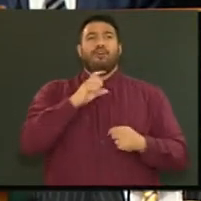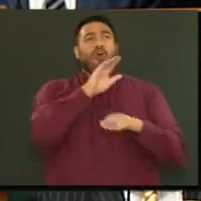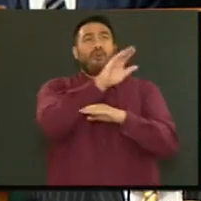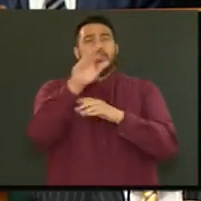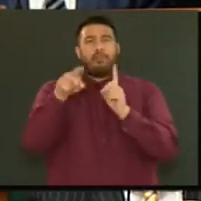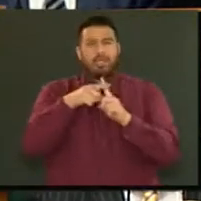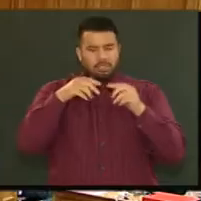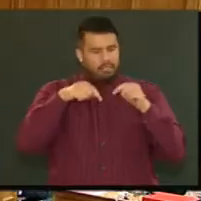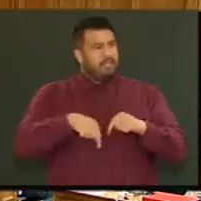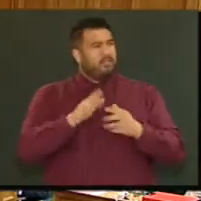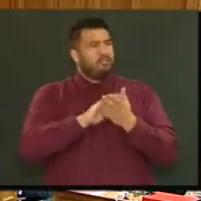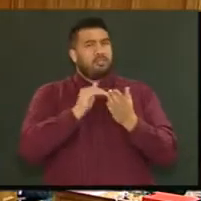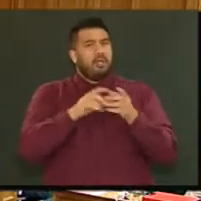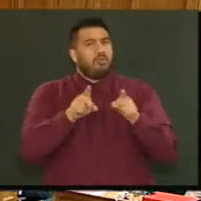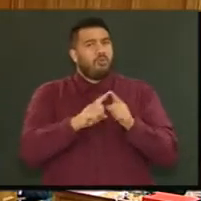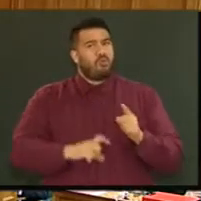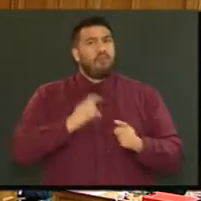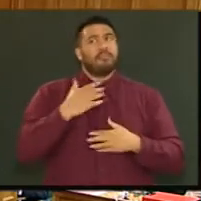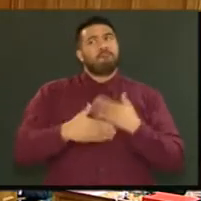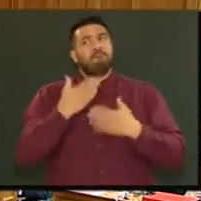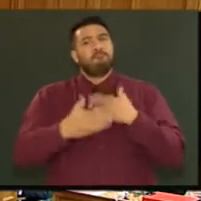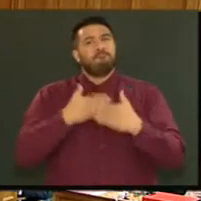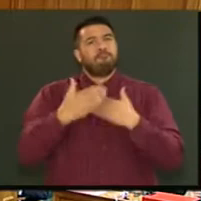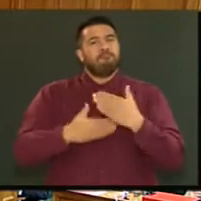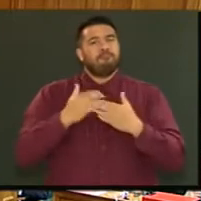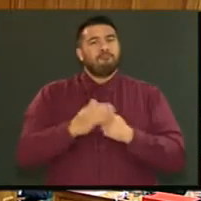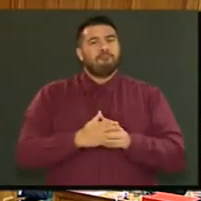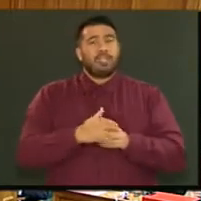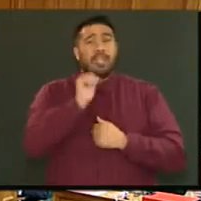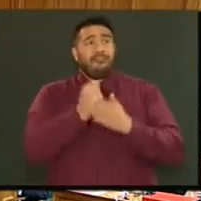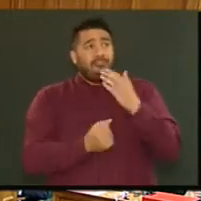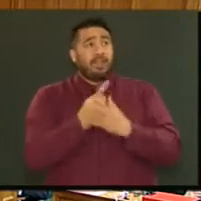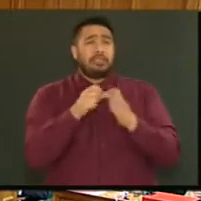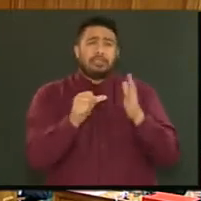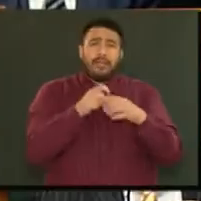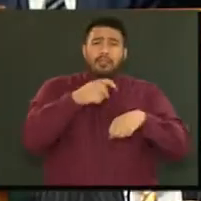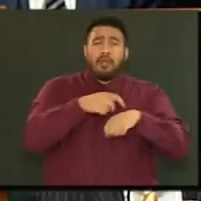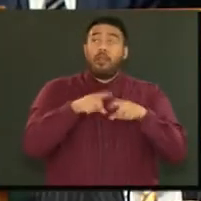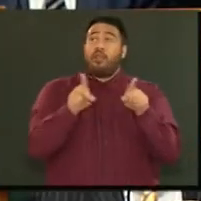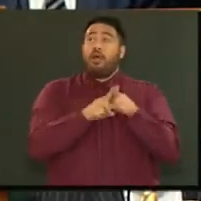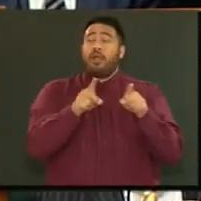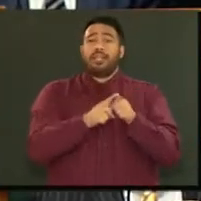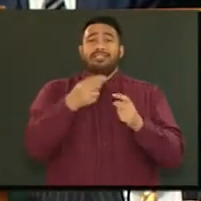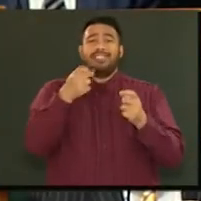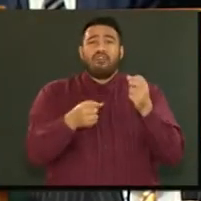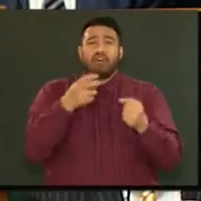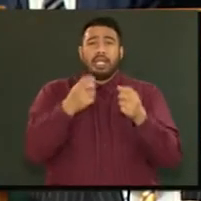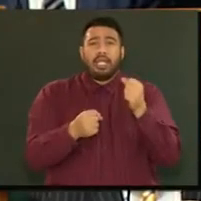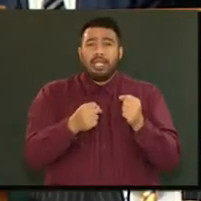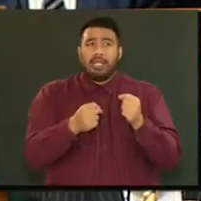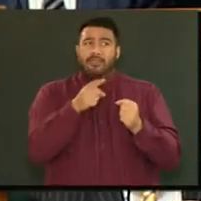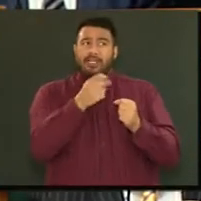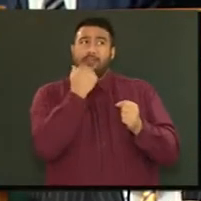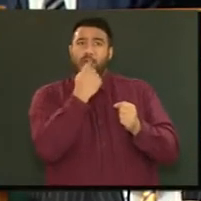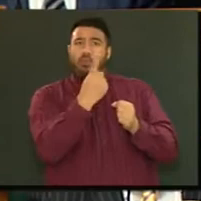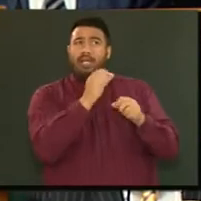here at home. When we hit tough times in dairy, our biggest export industry, we got on and